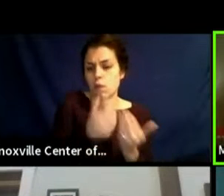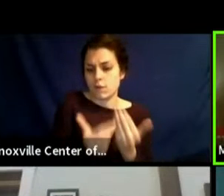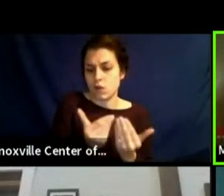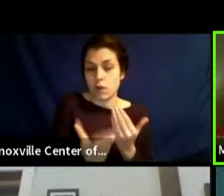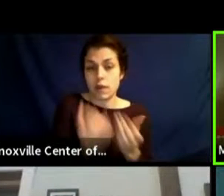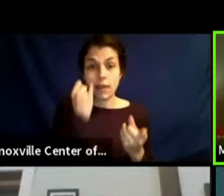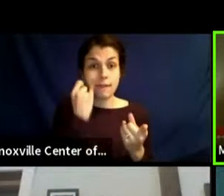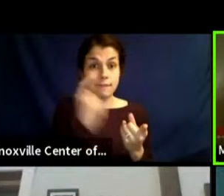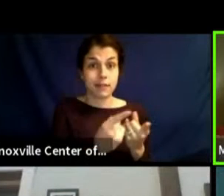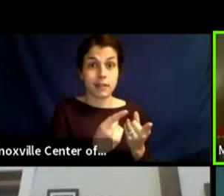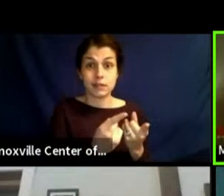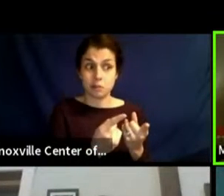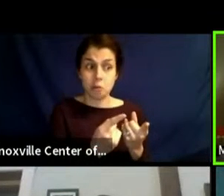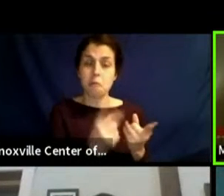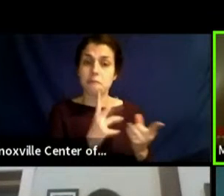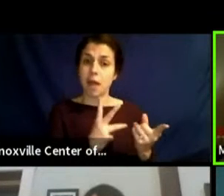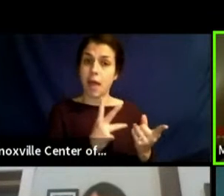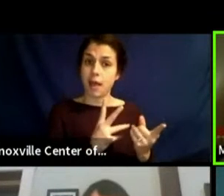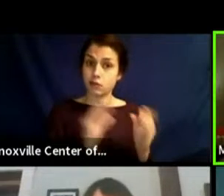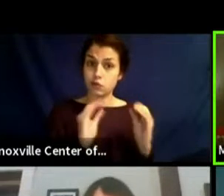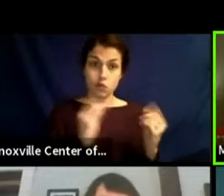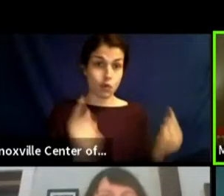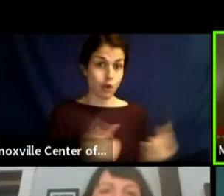been harmed.